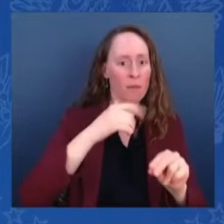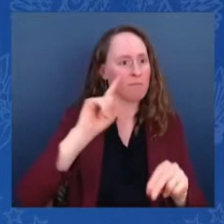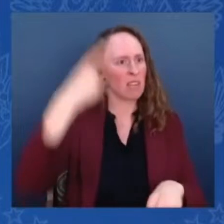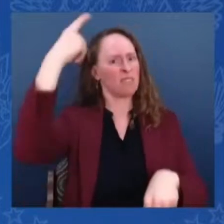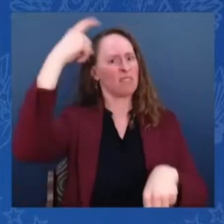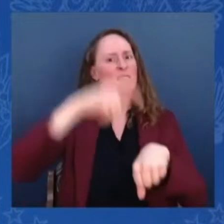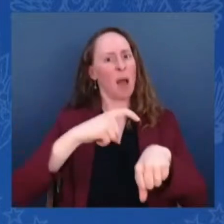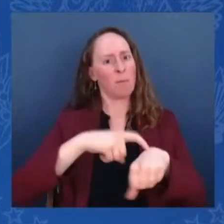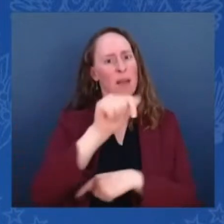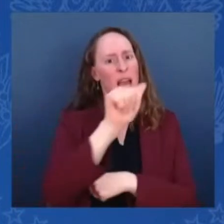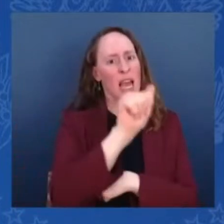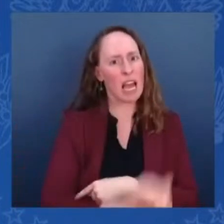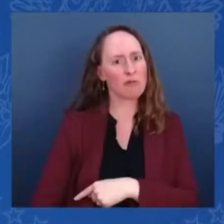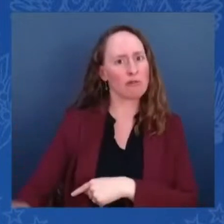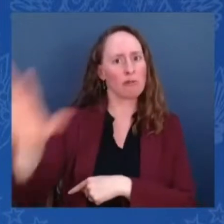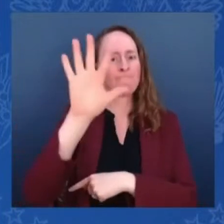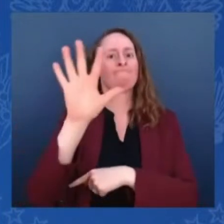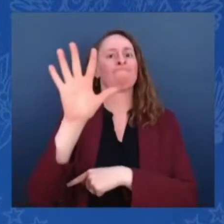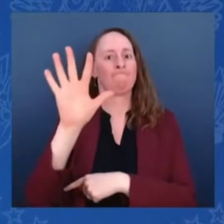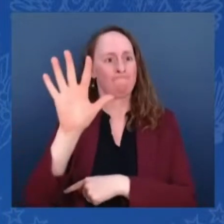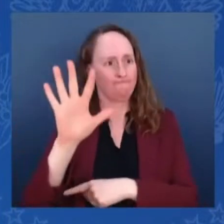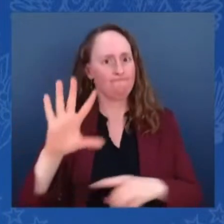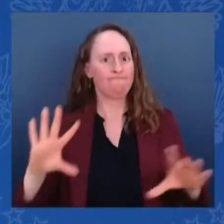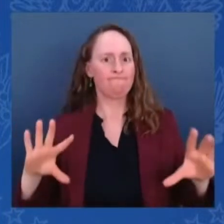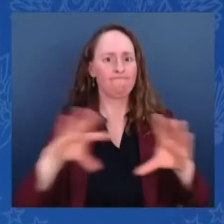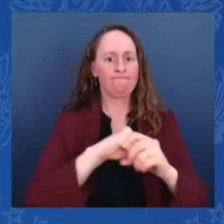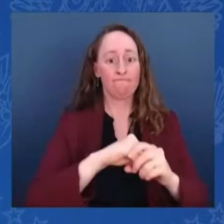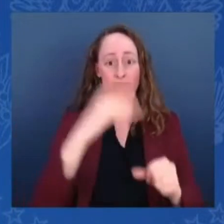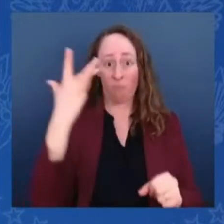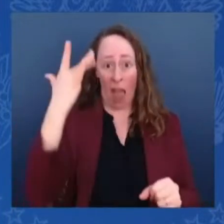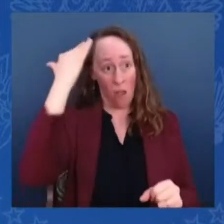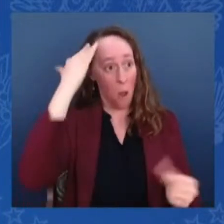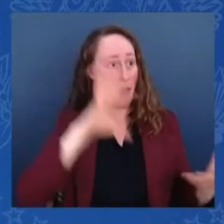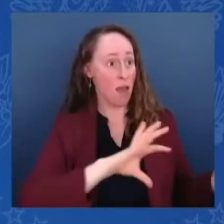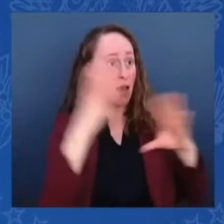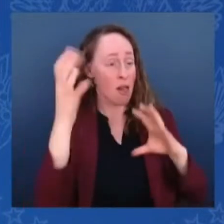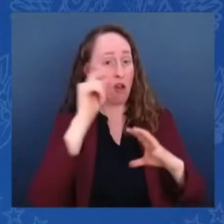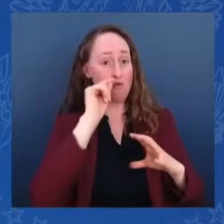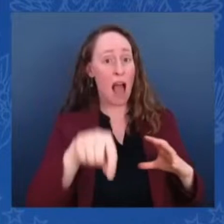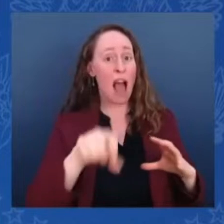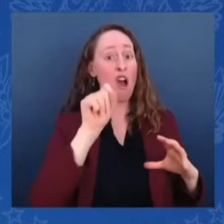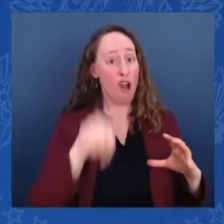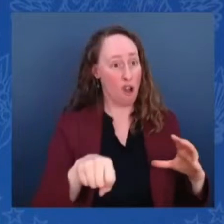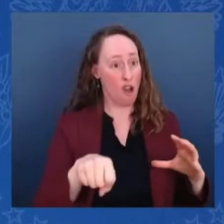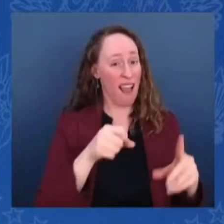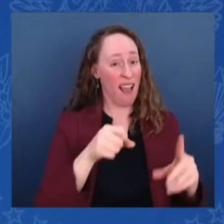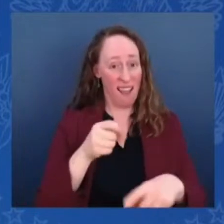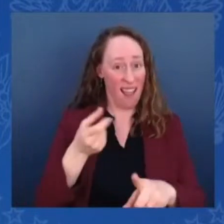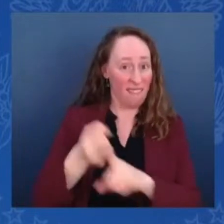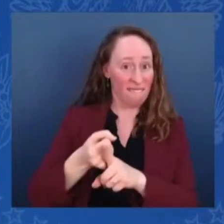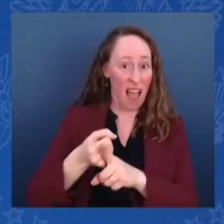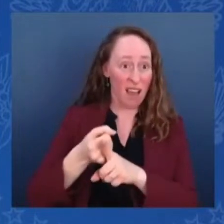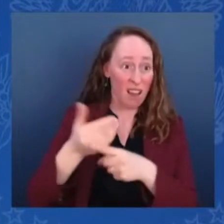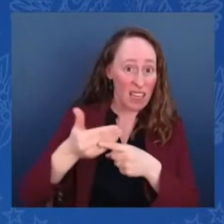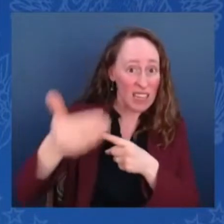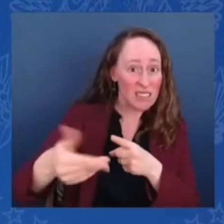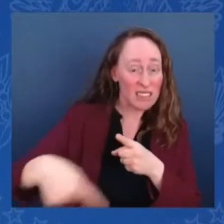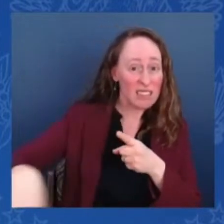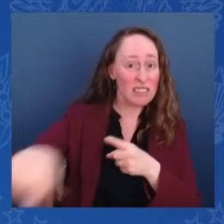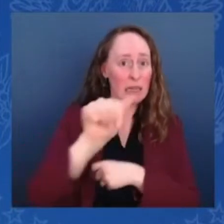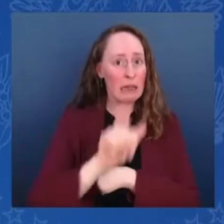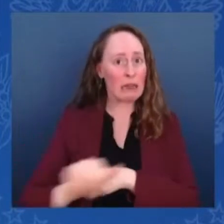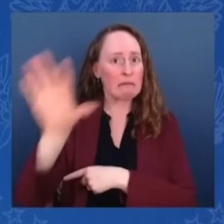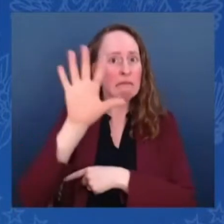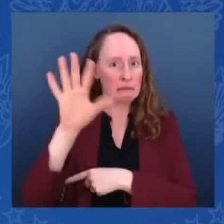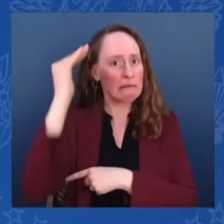know what happens in Ukraine matters to them as well. We delivered air interceptors, massive numbers